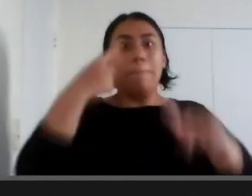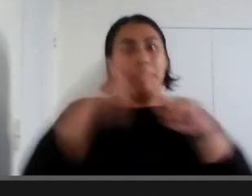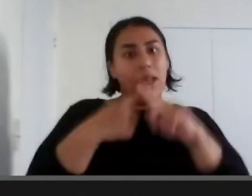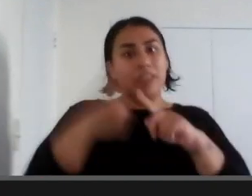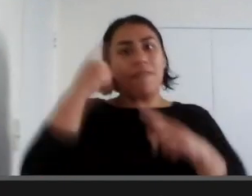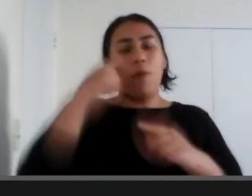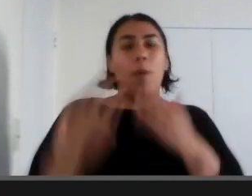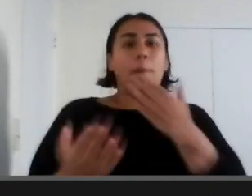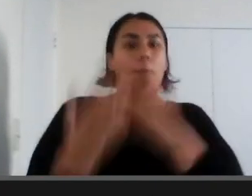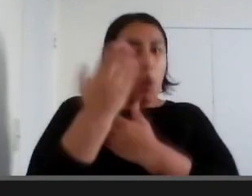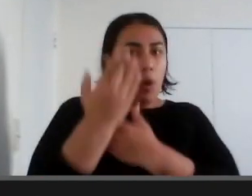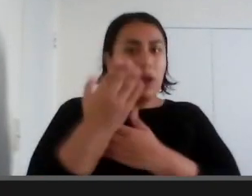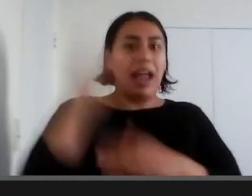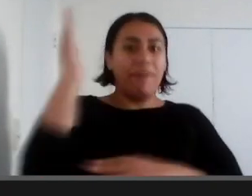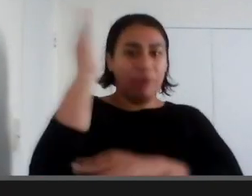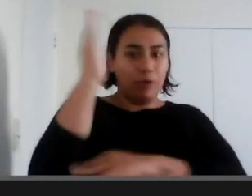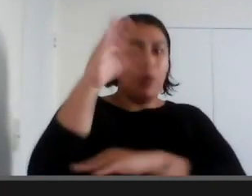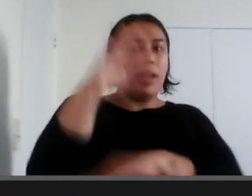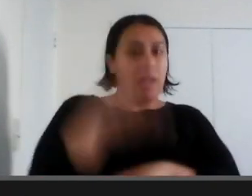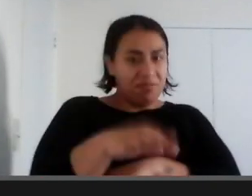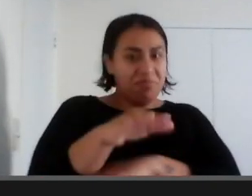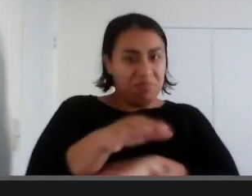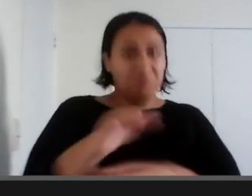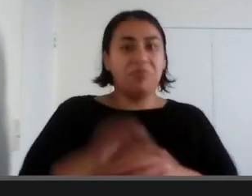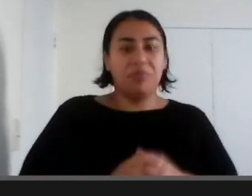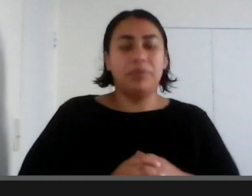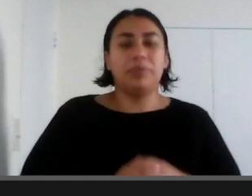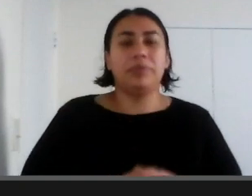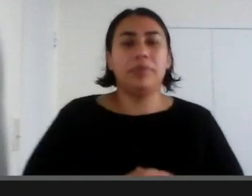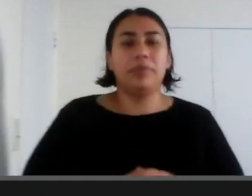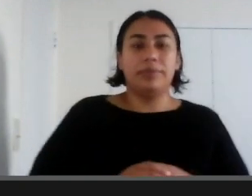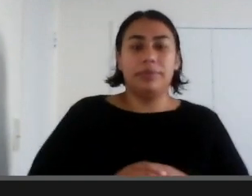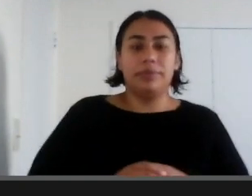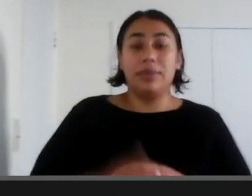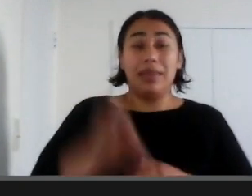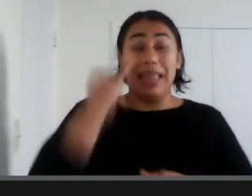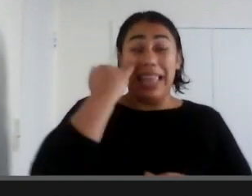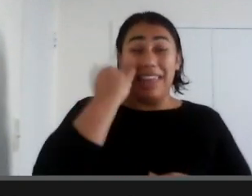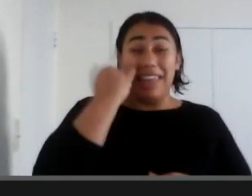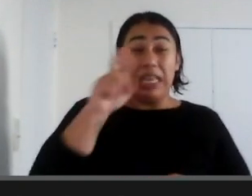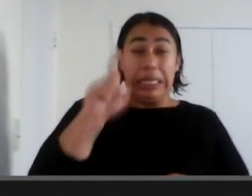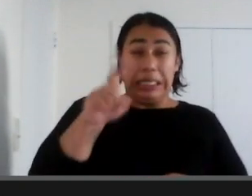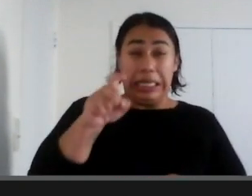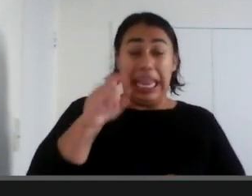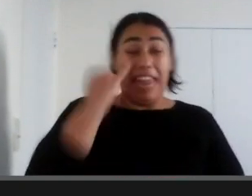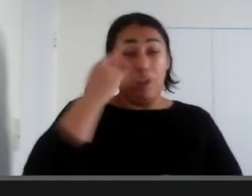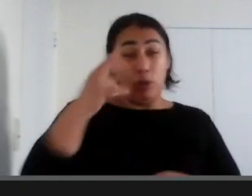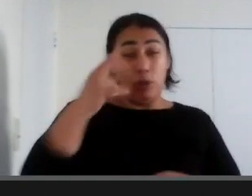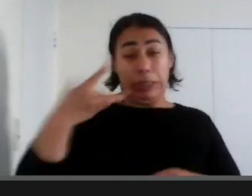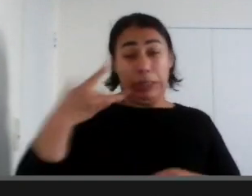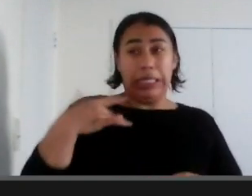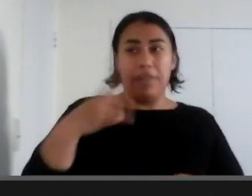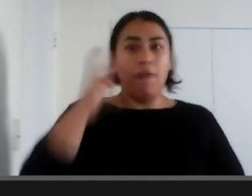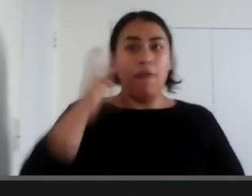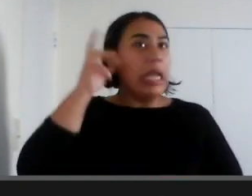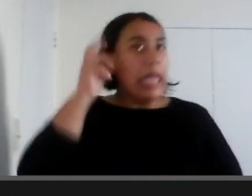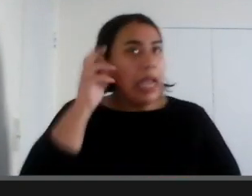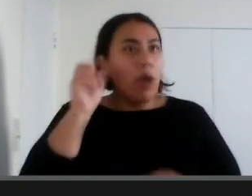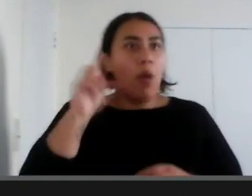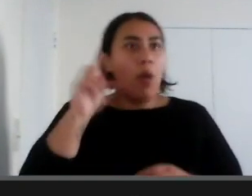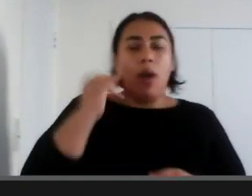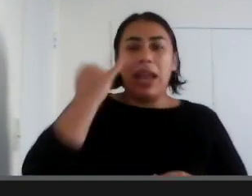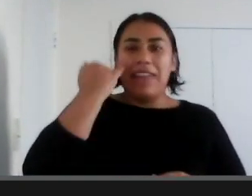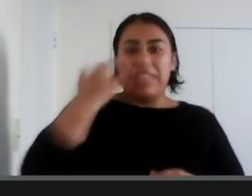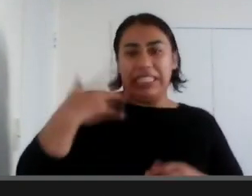improves their sleep. But for patients who feel well rested, they will find that it can help with energy in the daytime. It